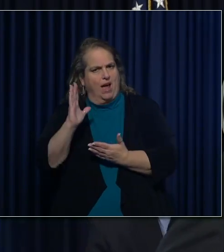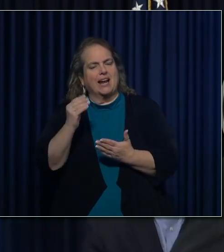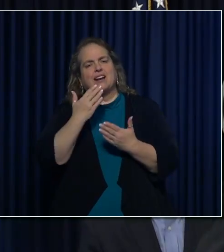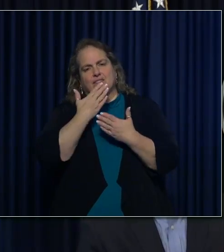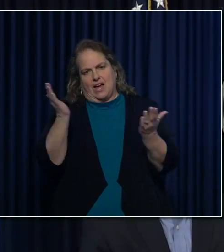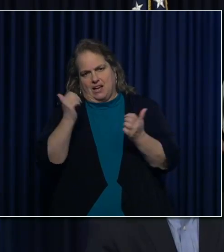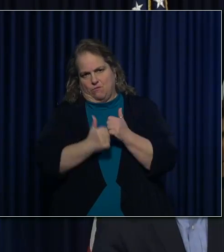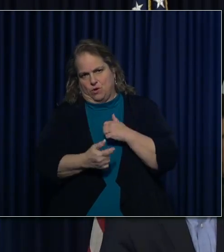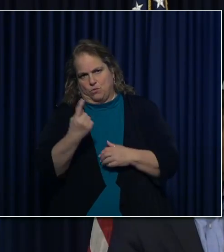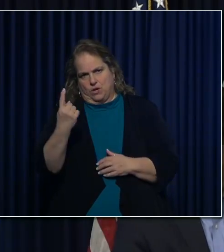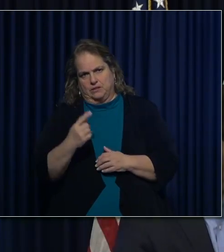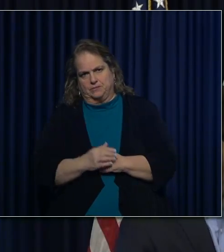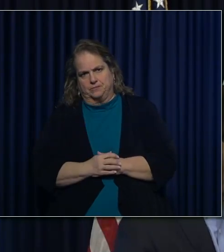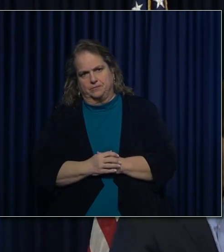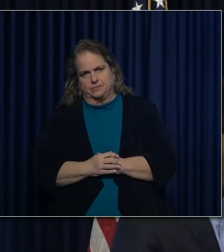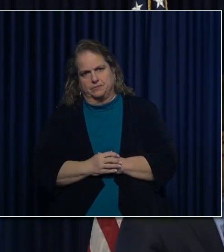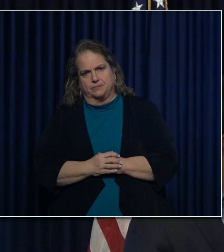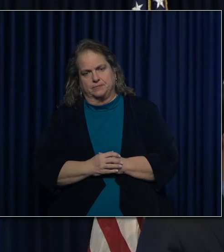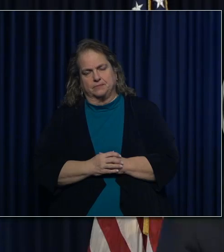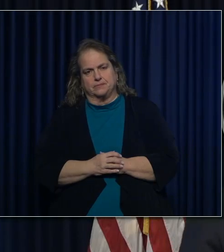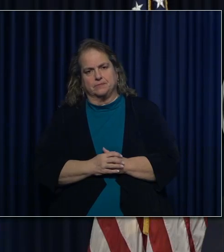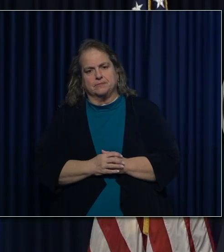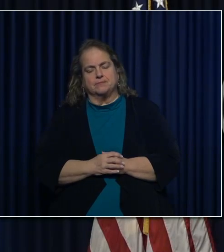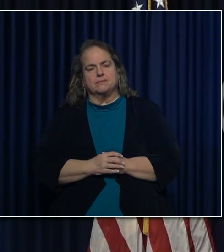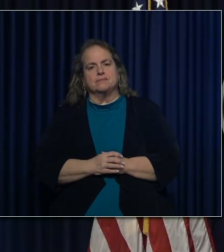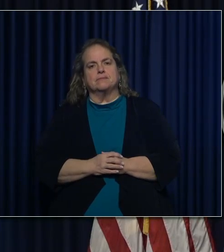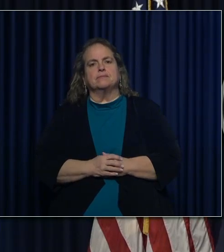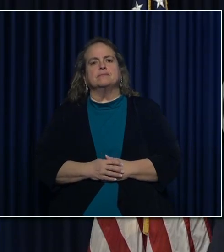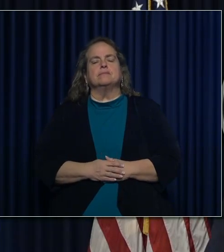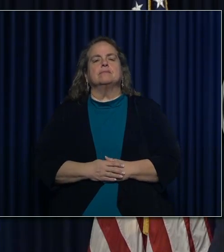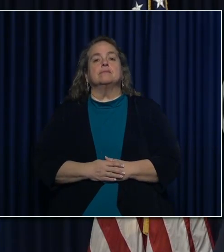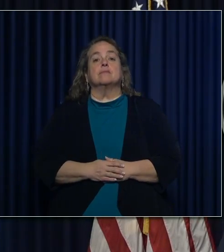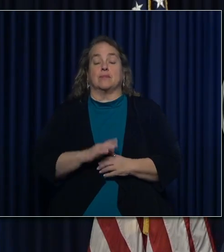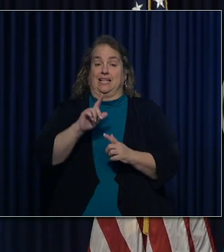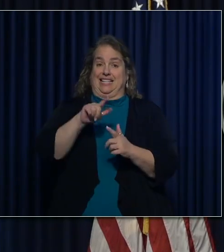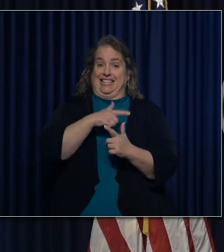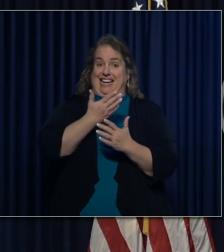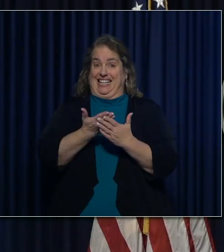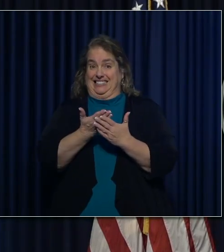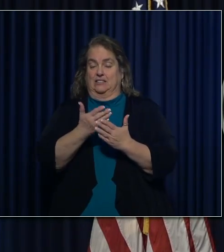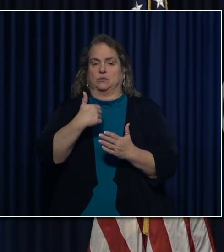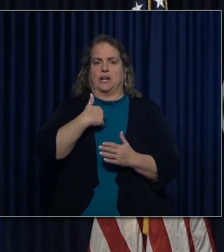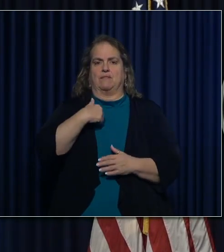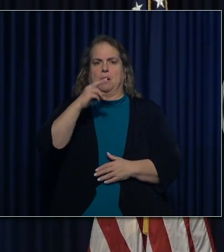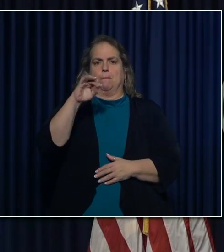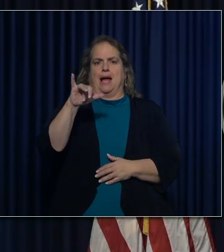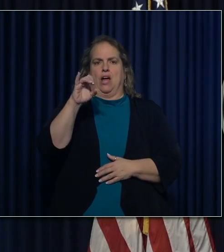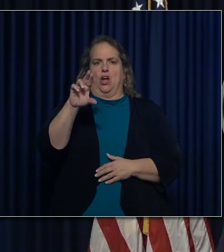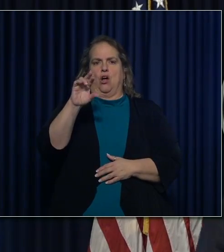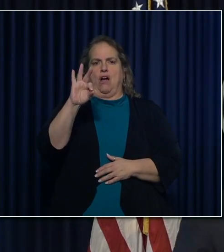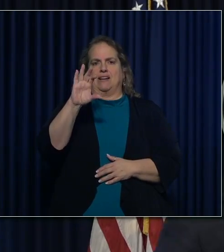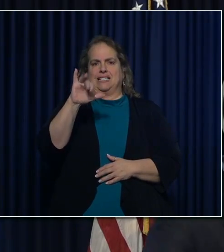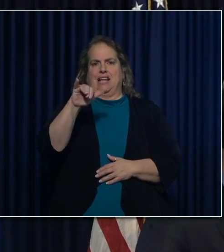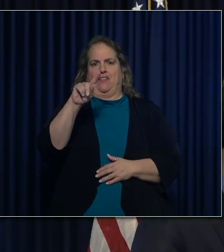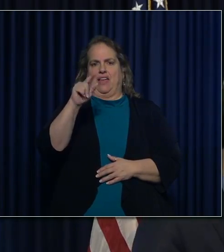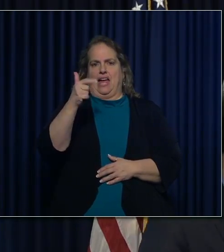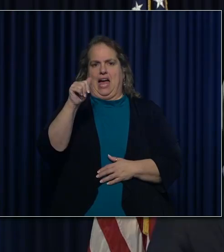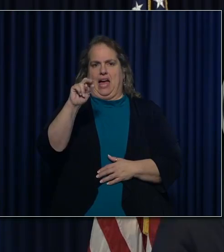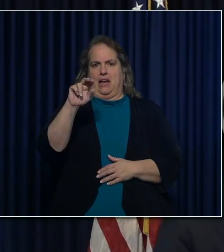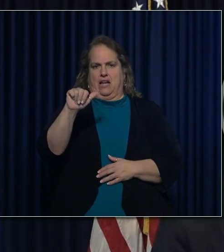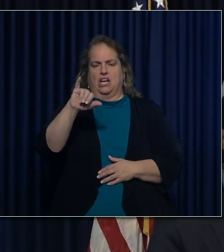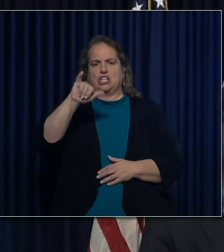you. Mayor? Yeah. Next, we have the Mayor of Cynthiana, James Smith.